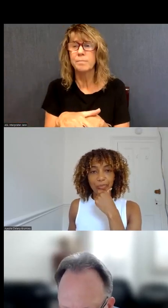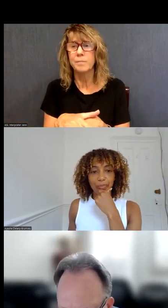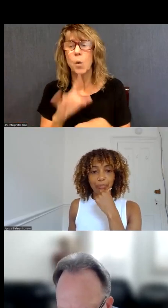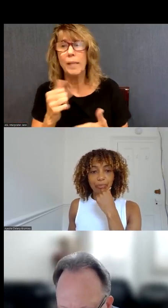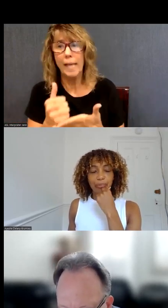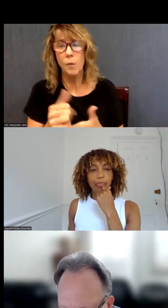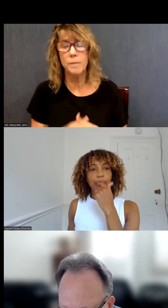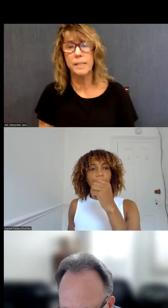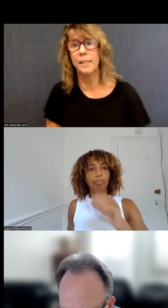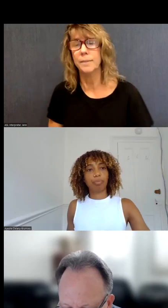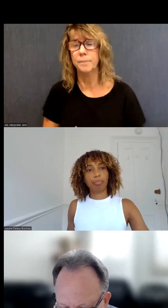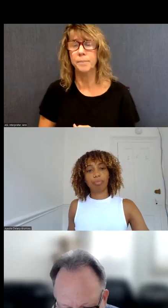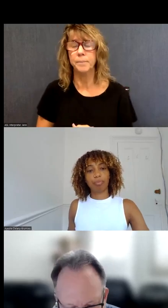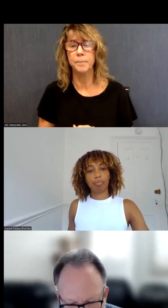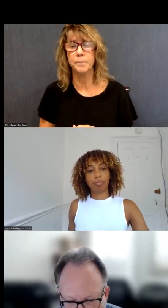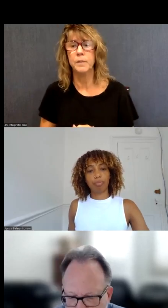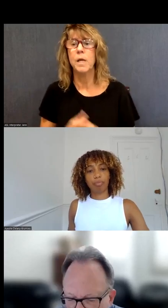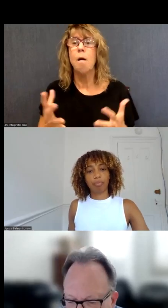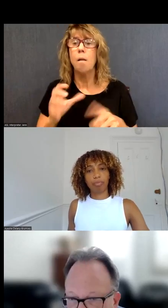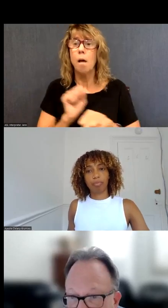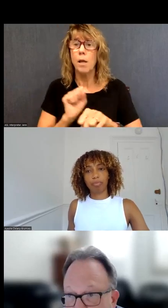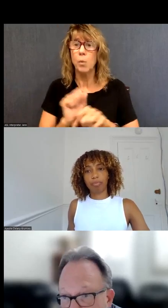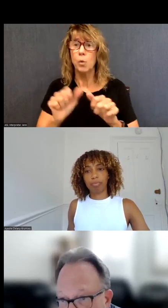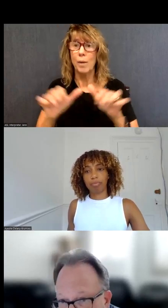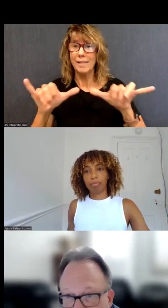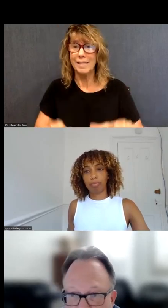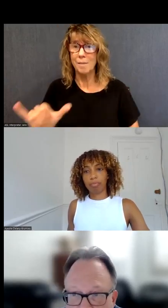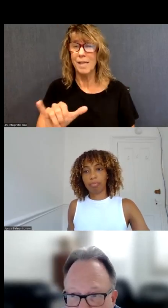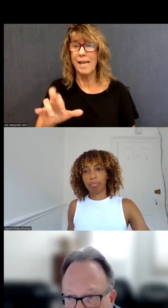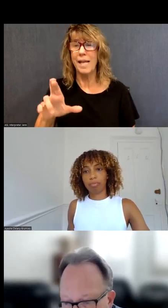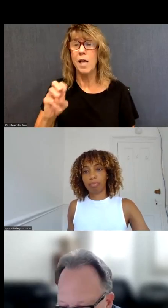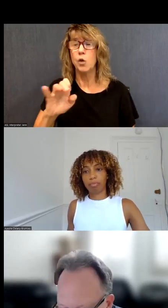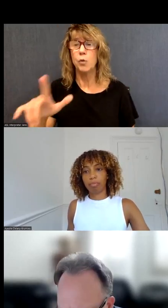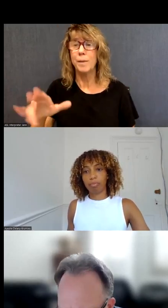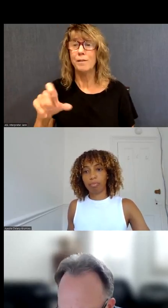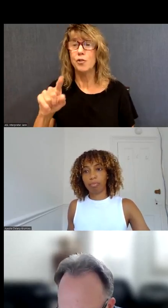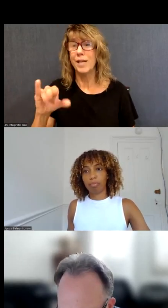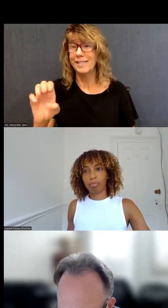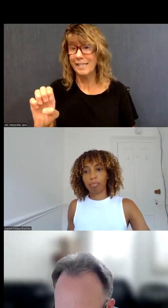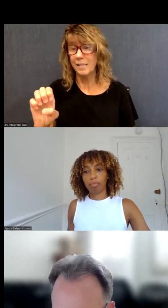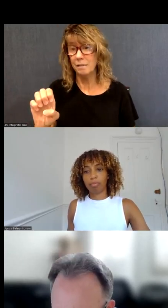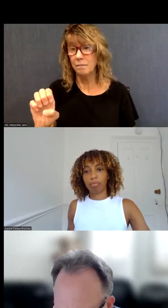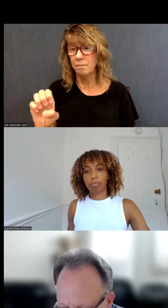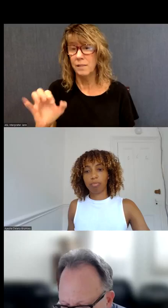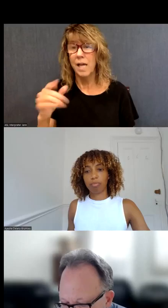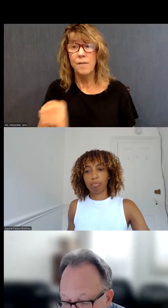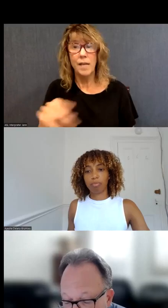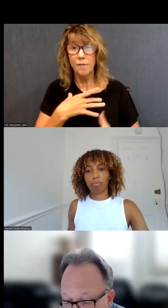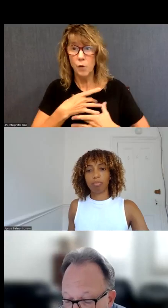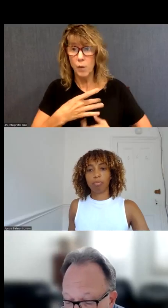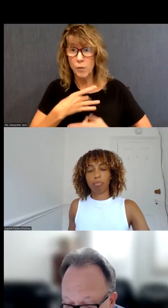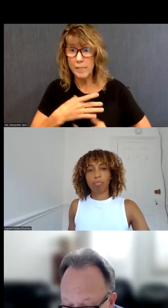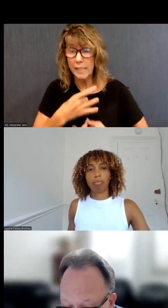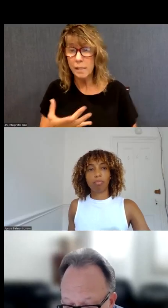difference. We're also doing a lot of work within systems such as the criminal justice system. And if any of you are interested in this area,